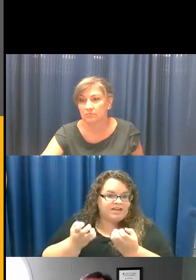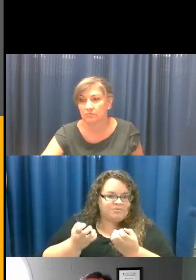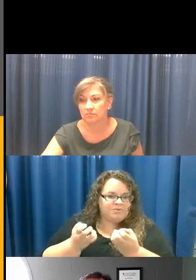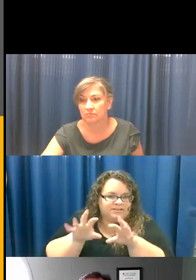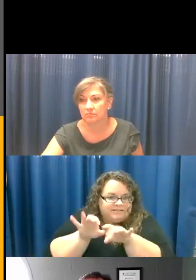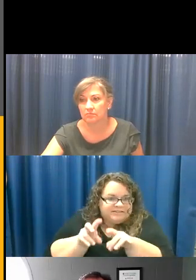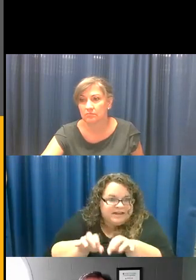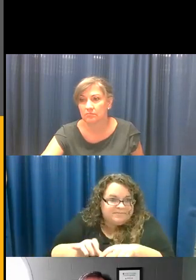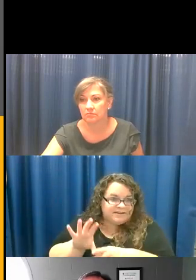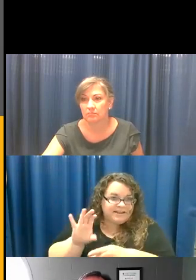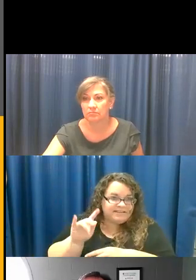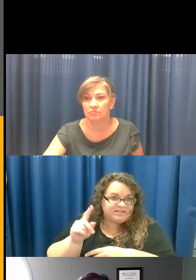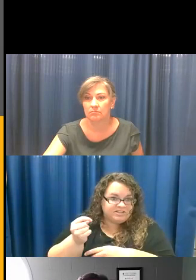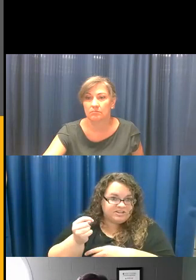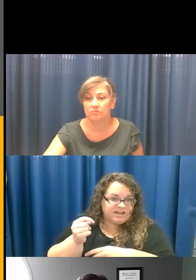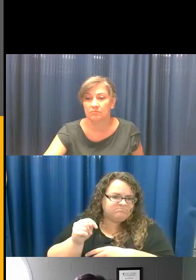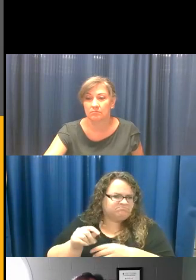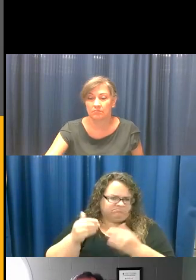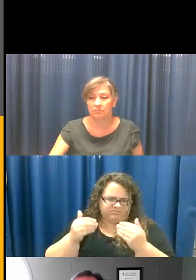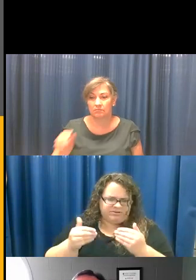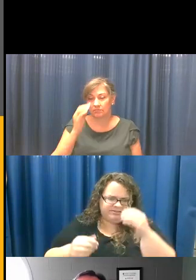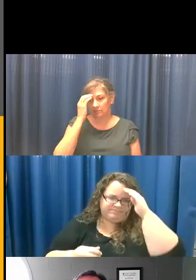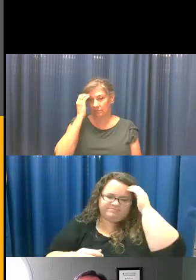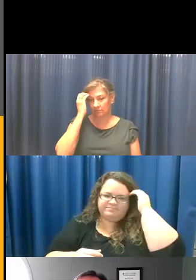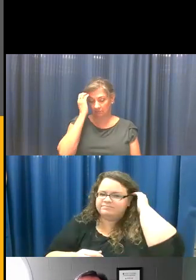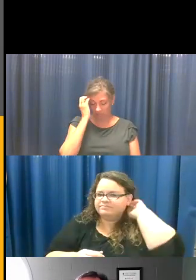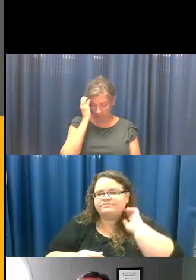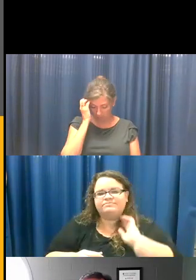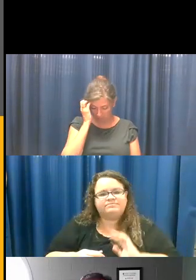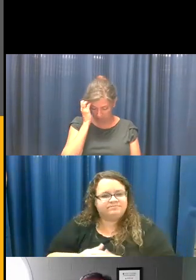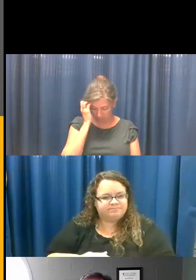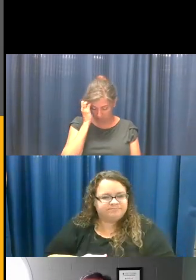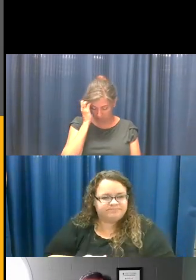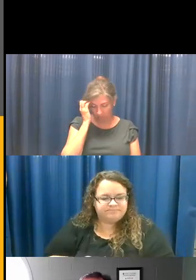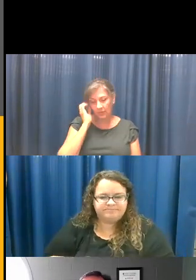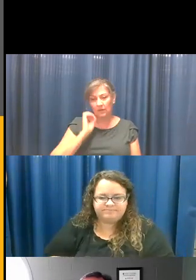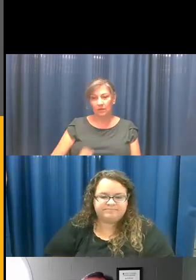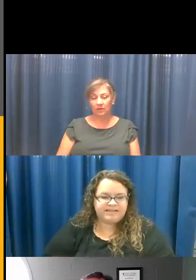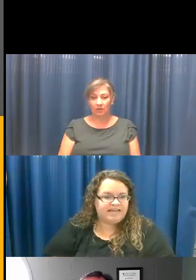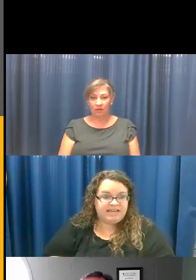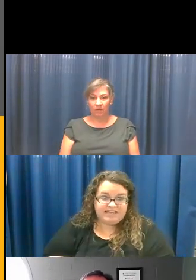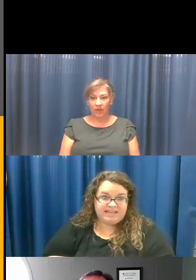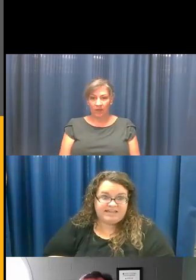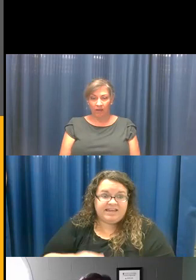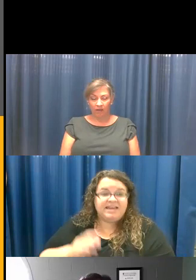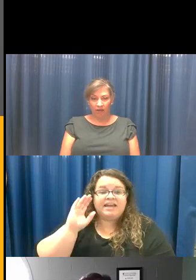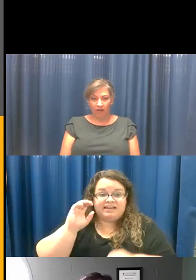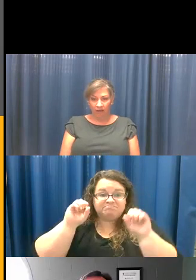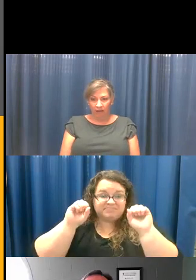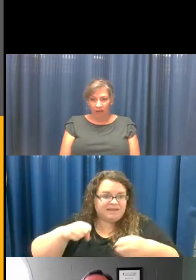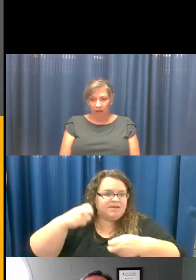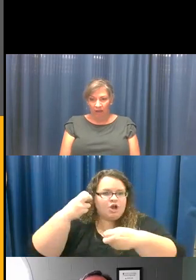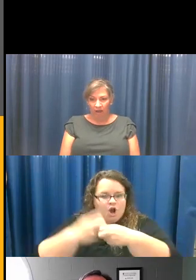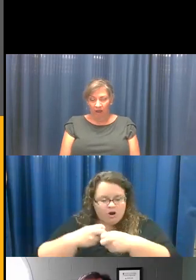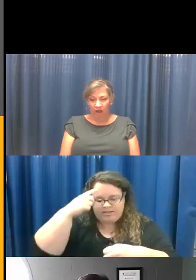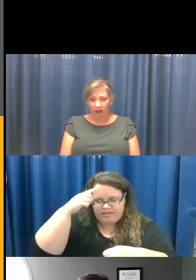the chat while I'm talking about some of our partnerships, please feel free to do that. It's hard, it can be difficult to think